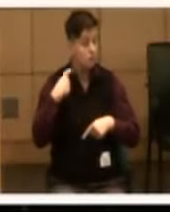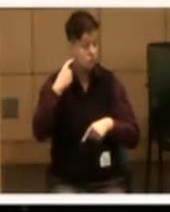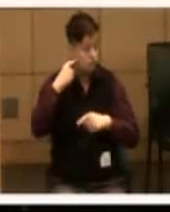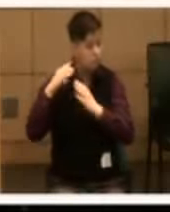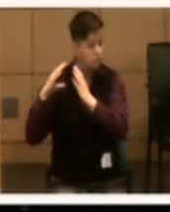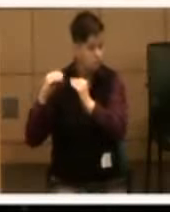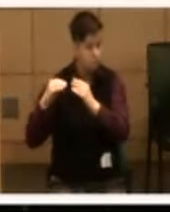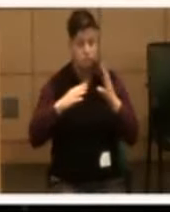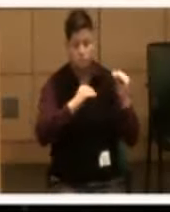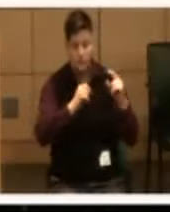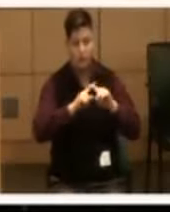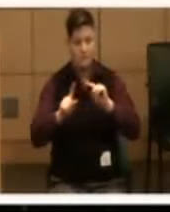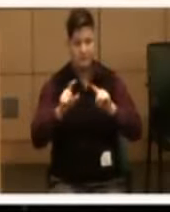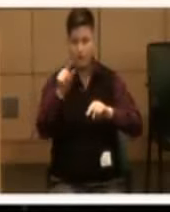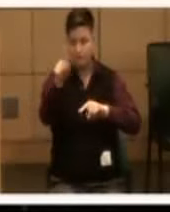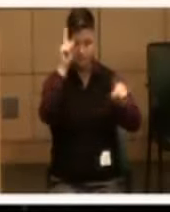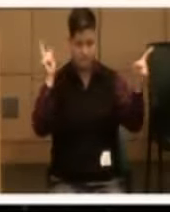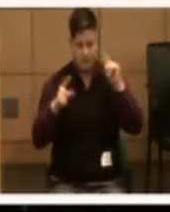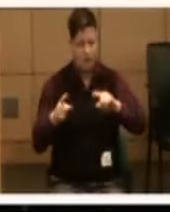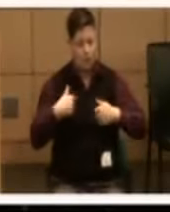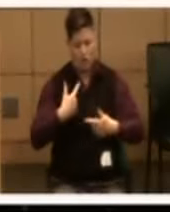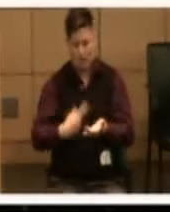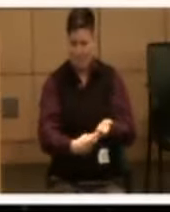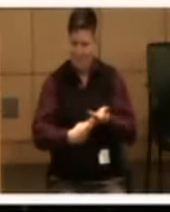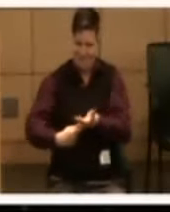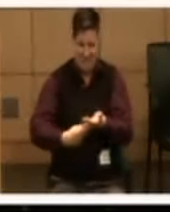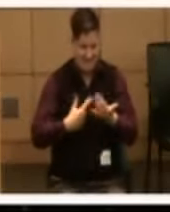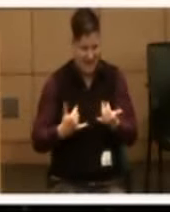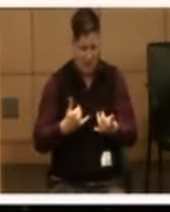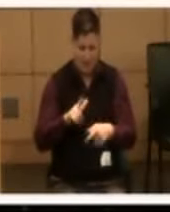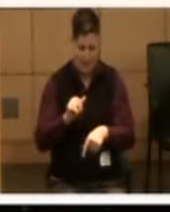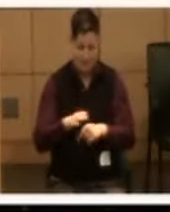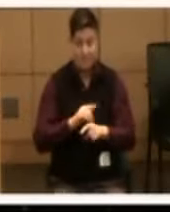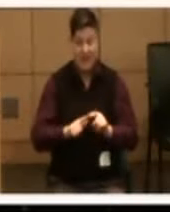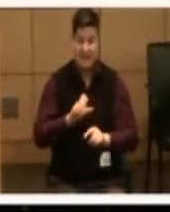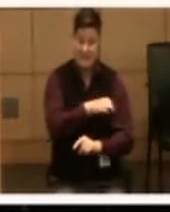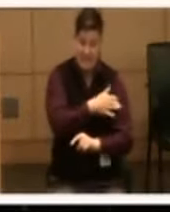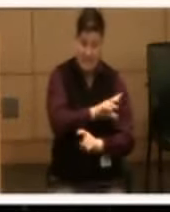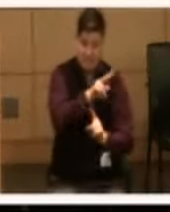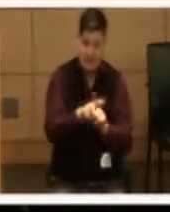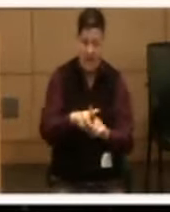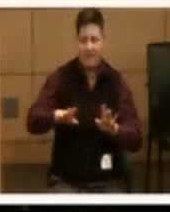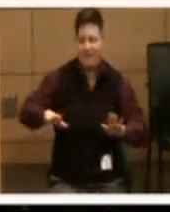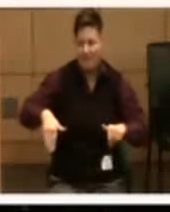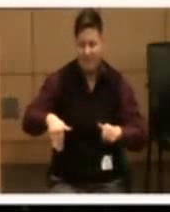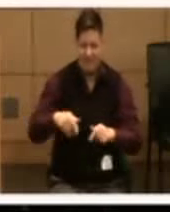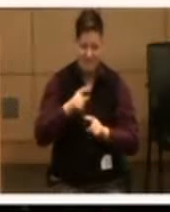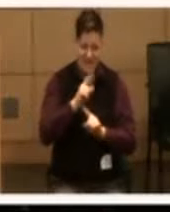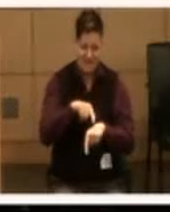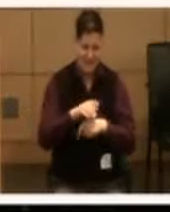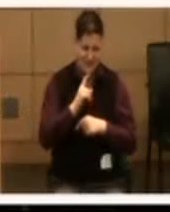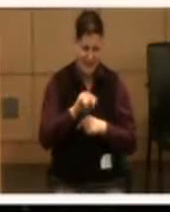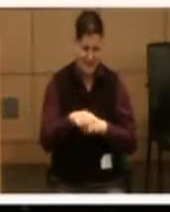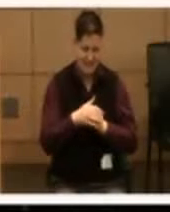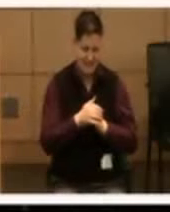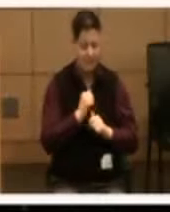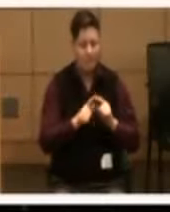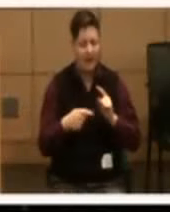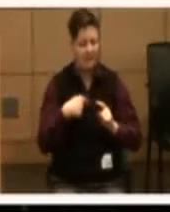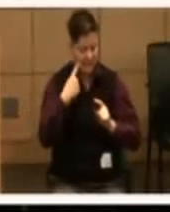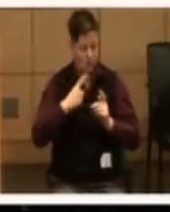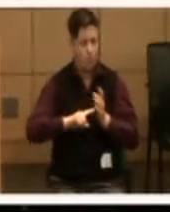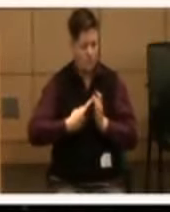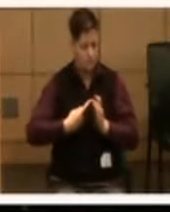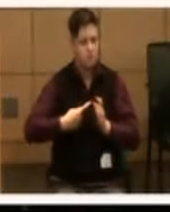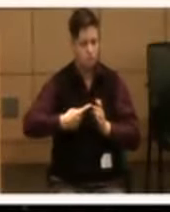lab. So in clinic right now, I don't have a good answer, but that's kind of, I think that once we start maybe